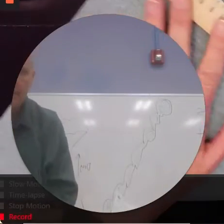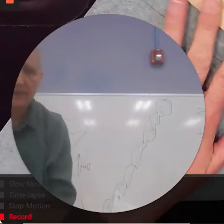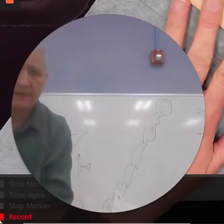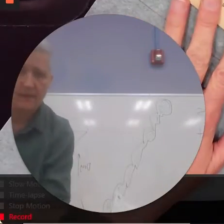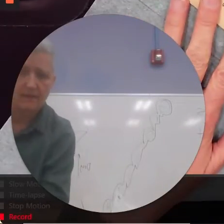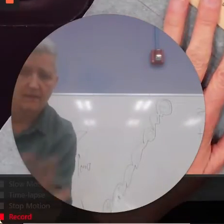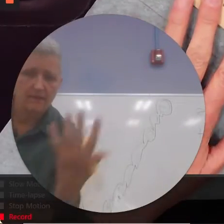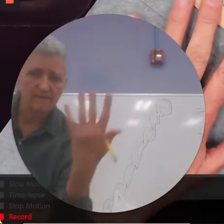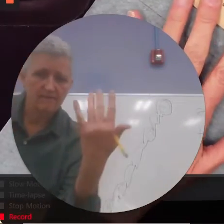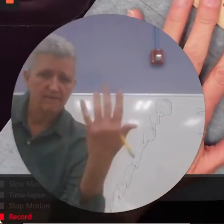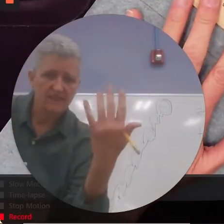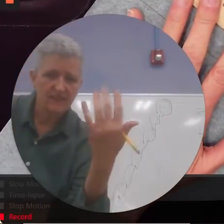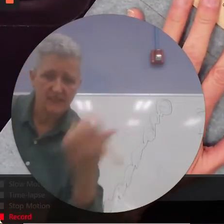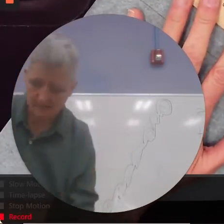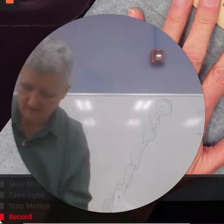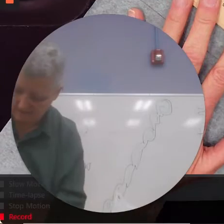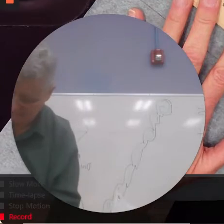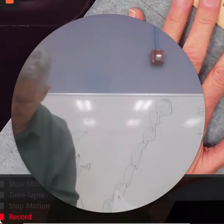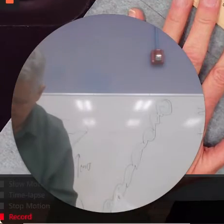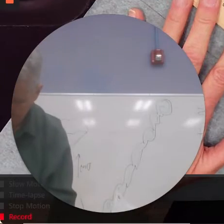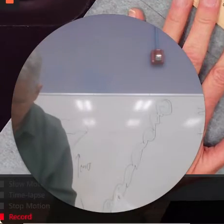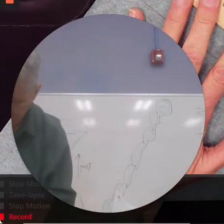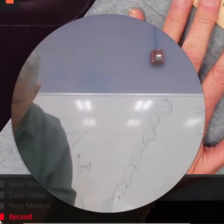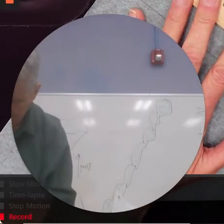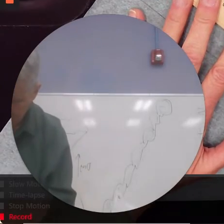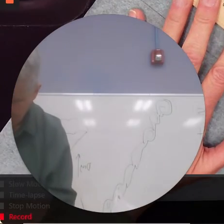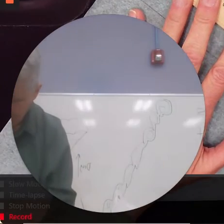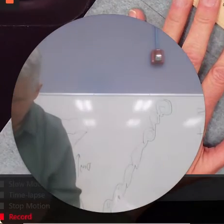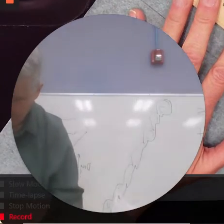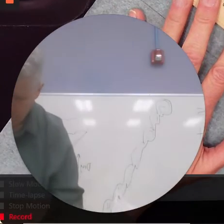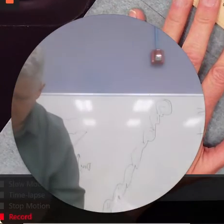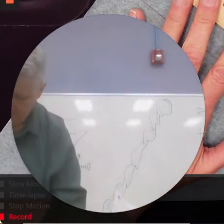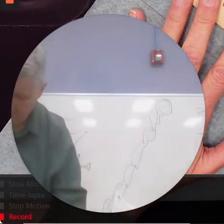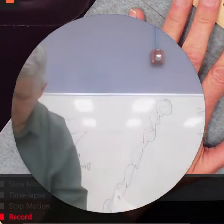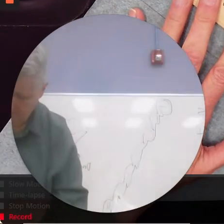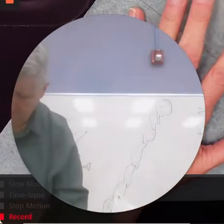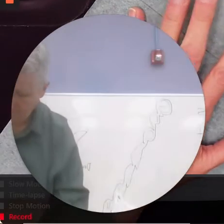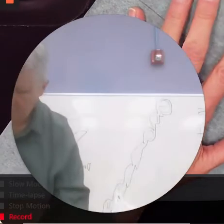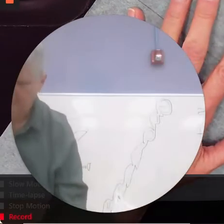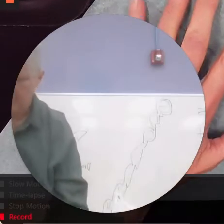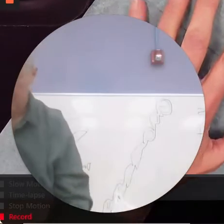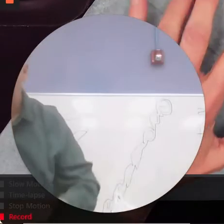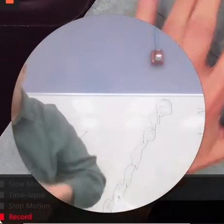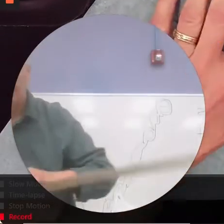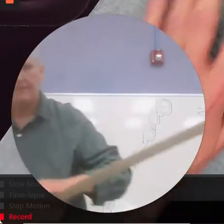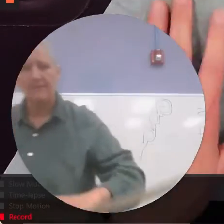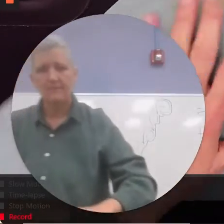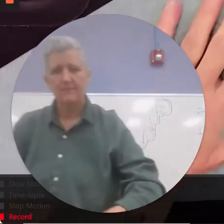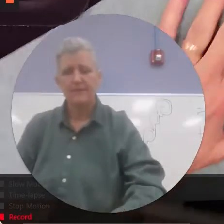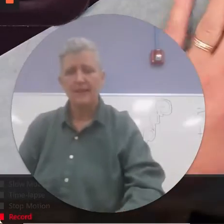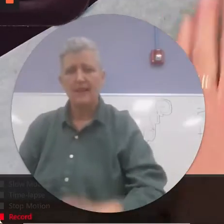Another 15 centimeters here. You're going to make a perfect square.